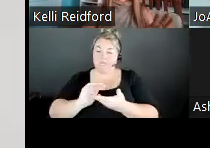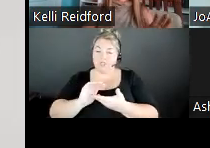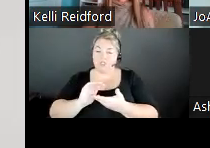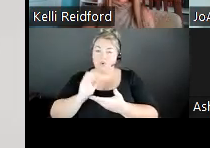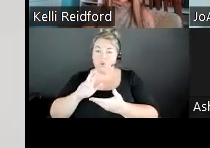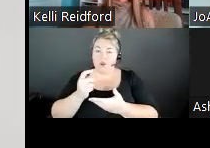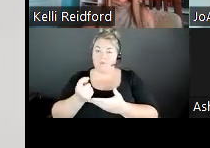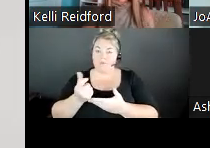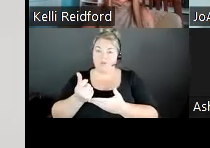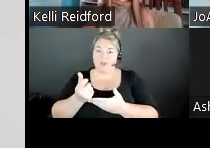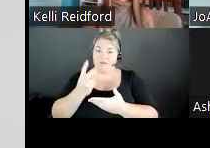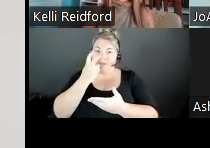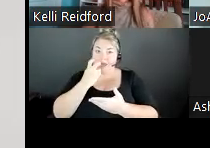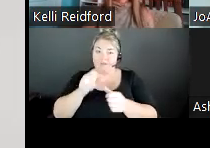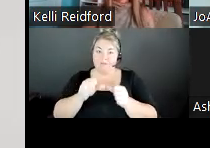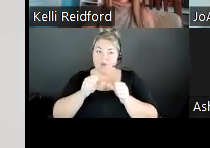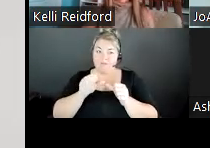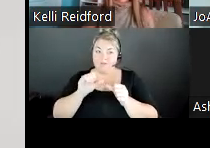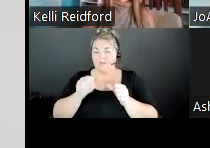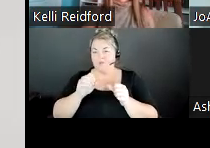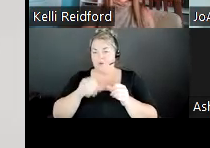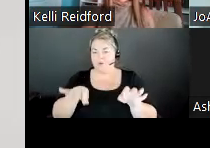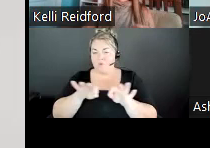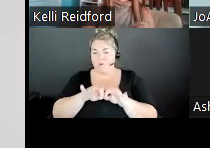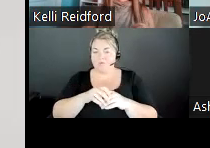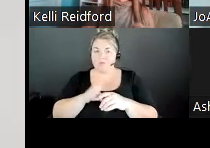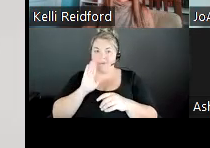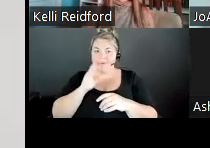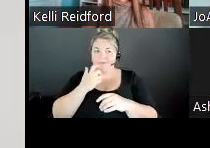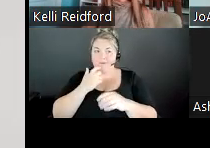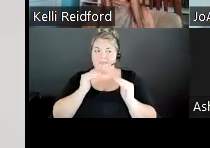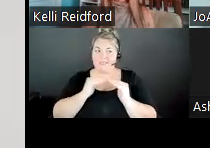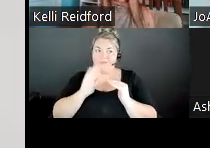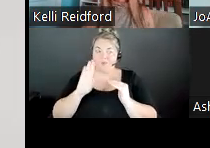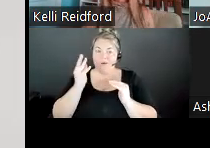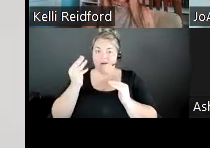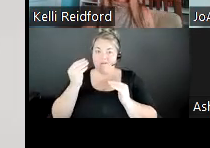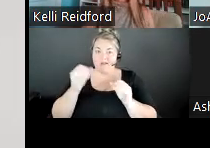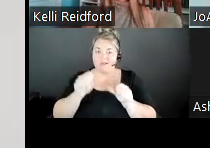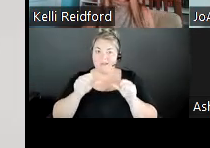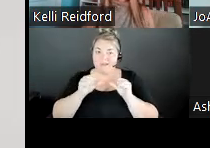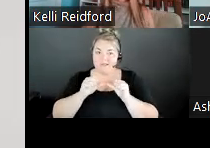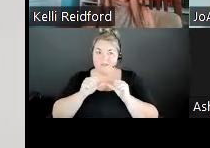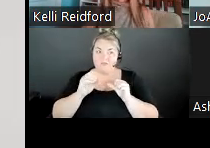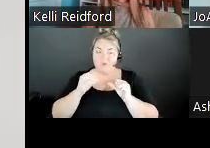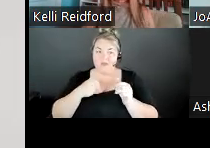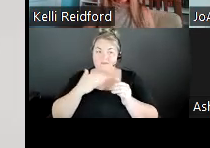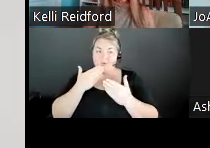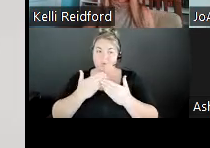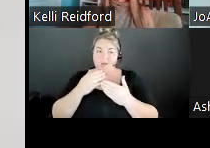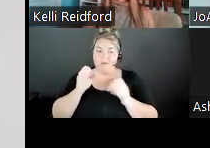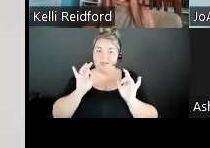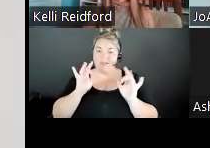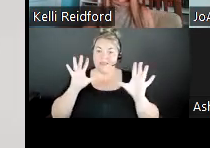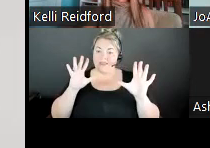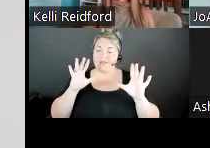Reduction or elimination of blind spots. This is so important. I would say even in your outside spaces. So having well-lit parking